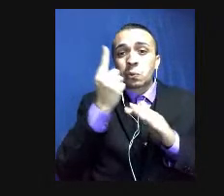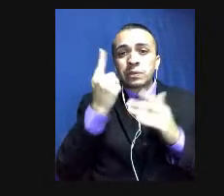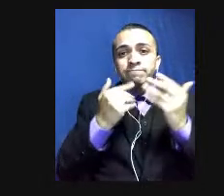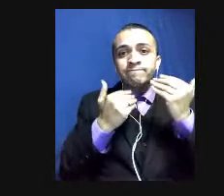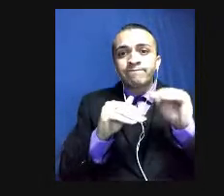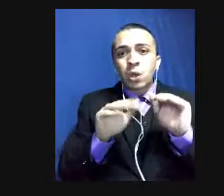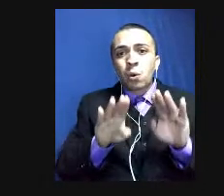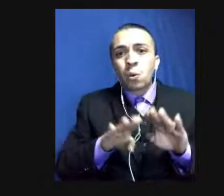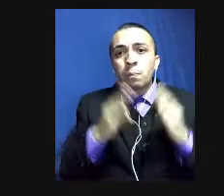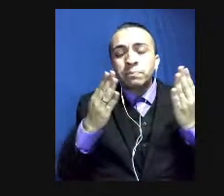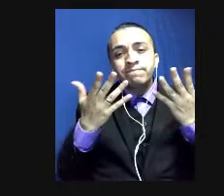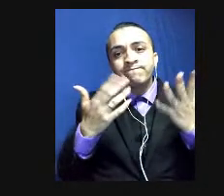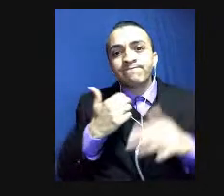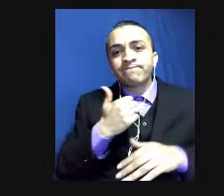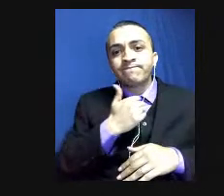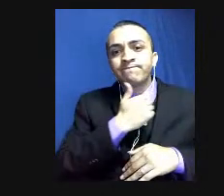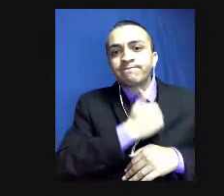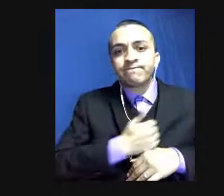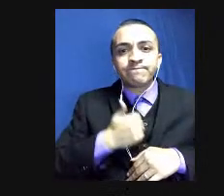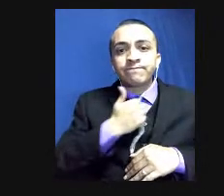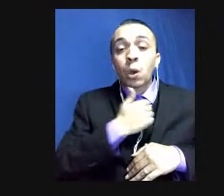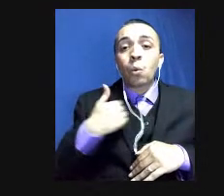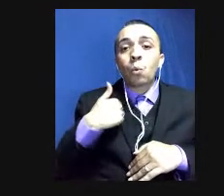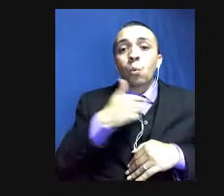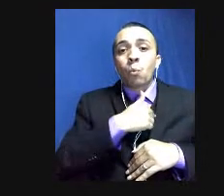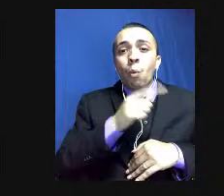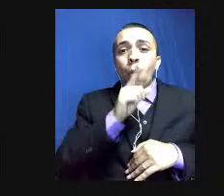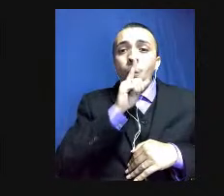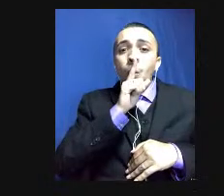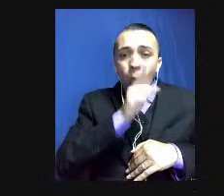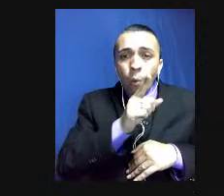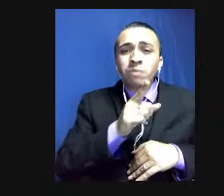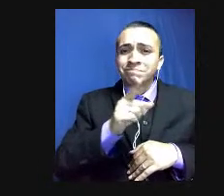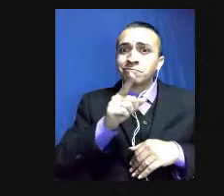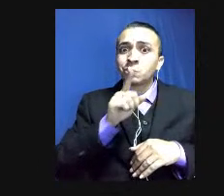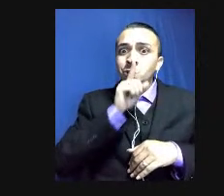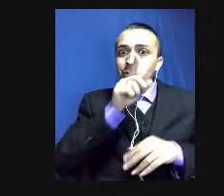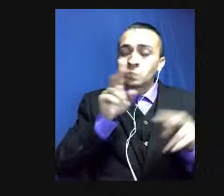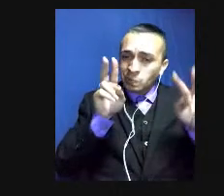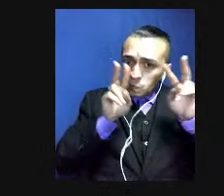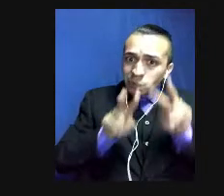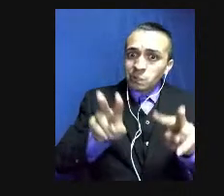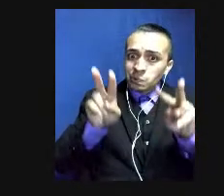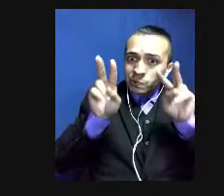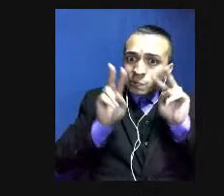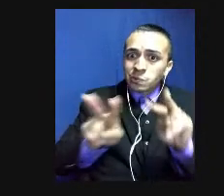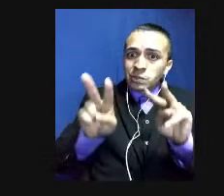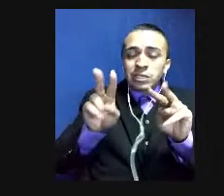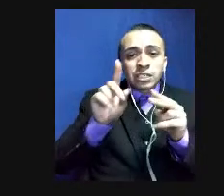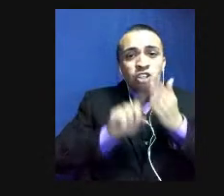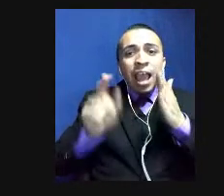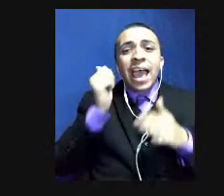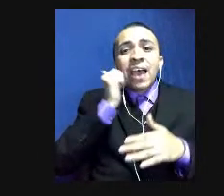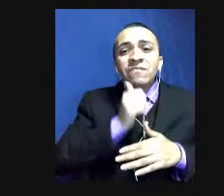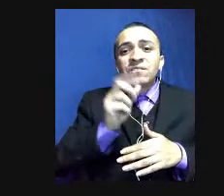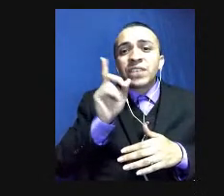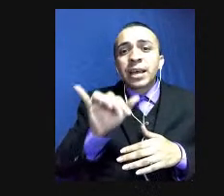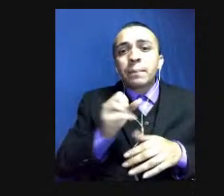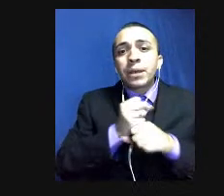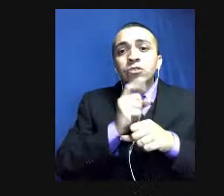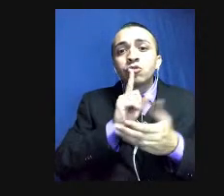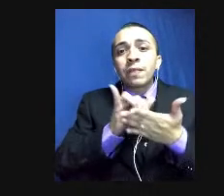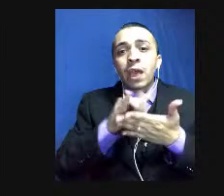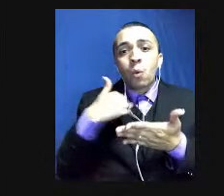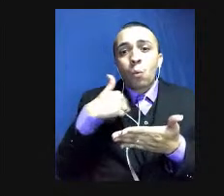so. We are taking that good close look every single day to ensure that we are